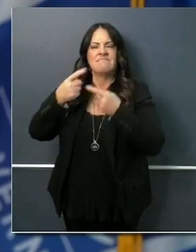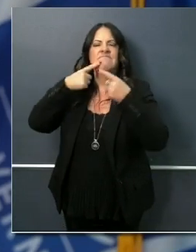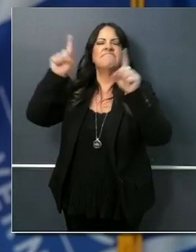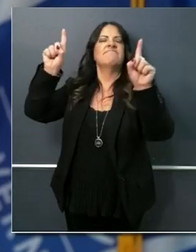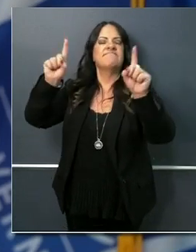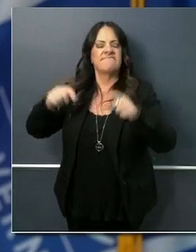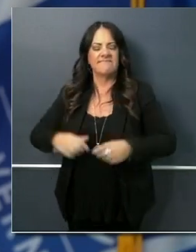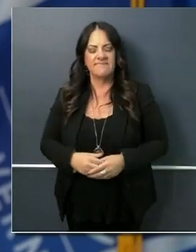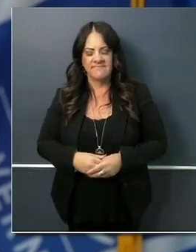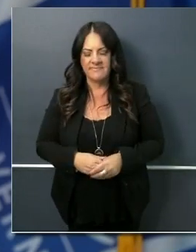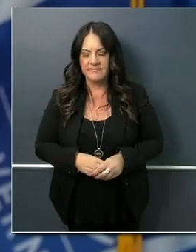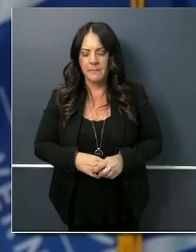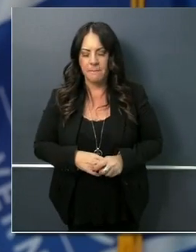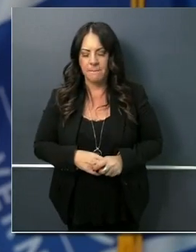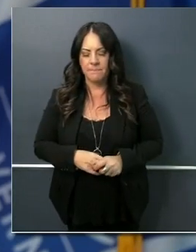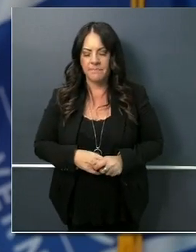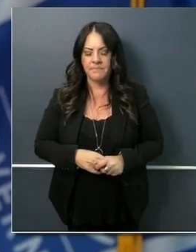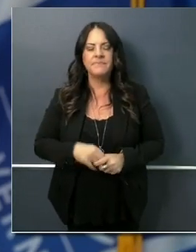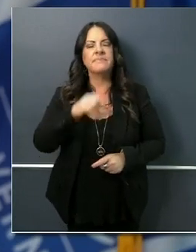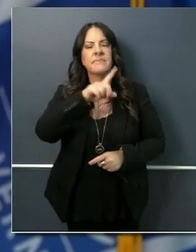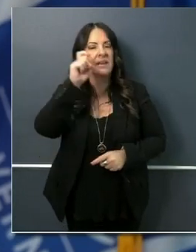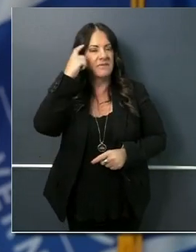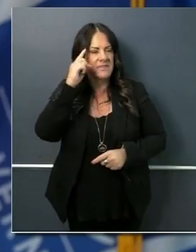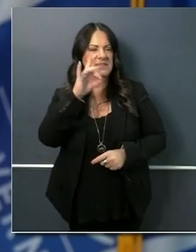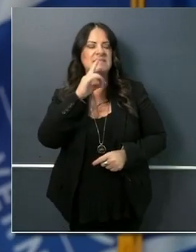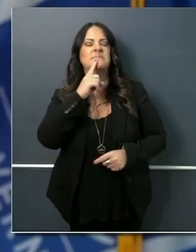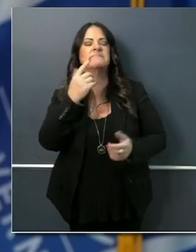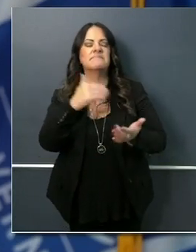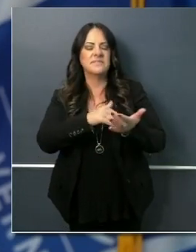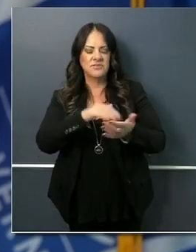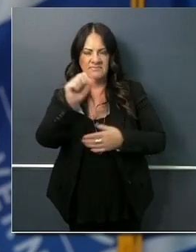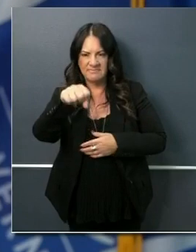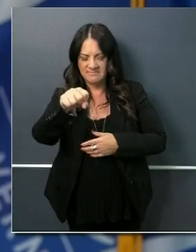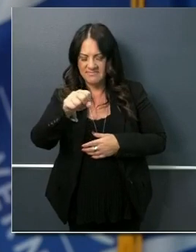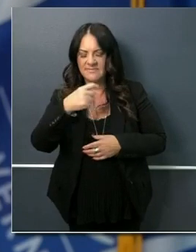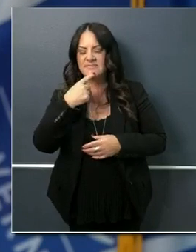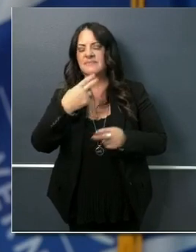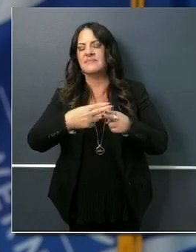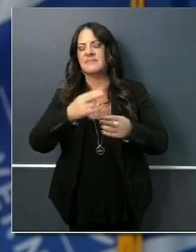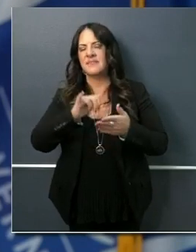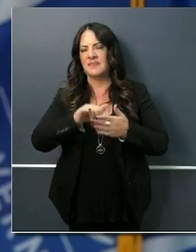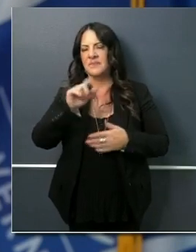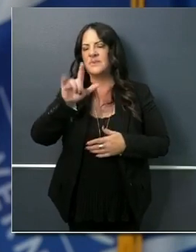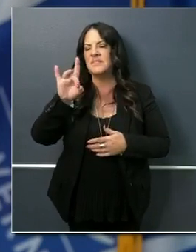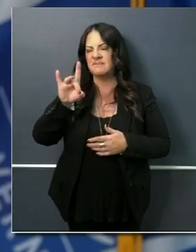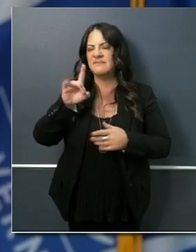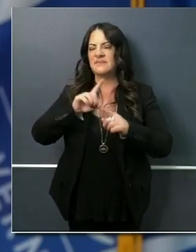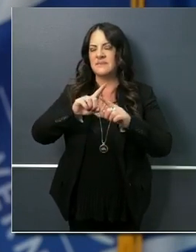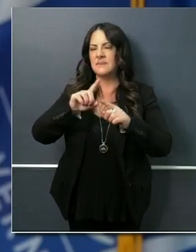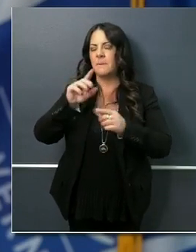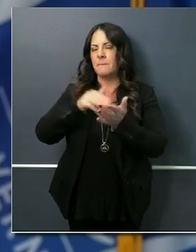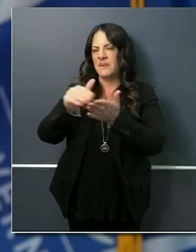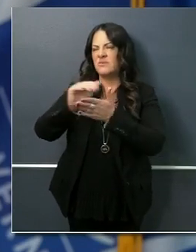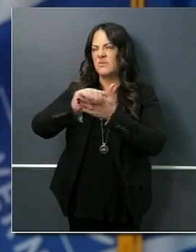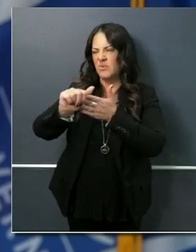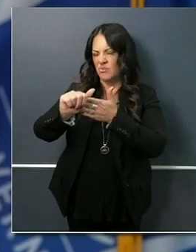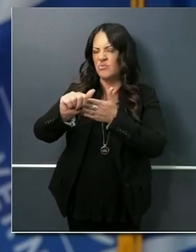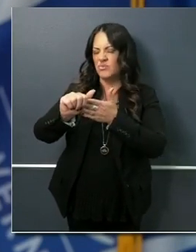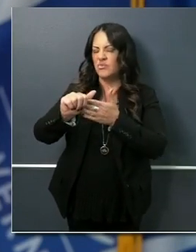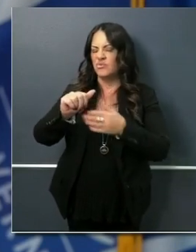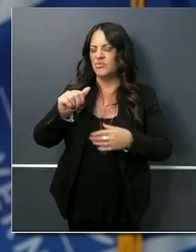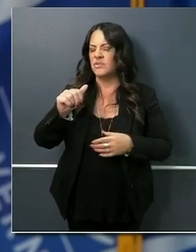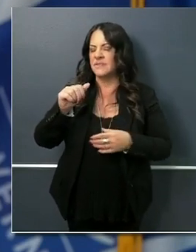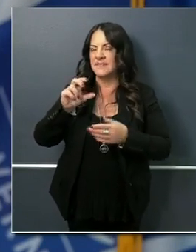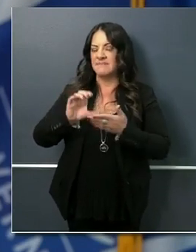We are also, as the governor mentioned, a $27.8 million investment to support that $200 per month